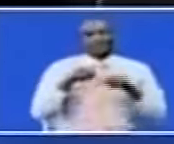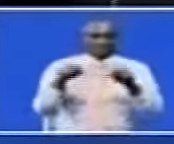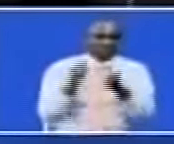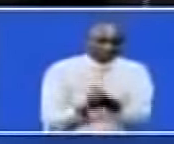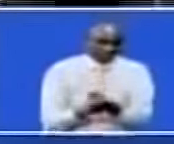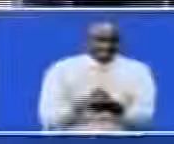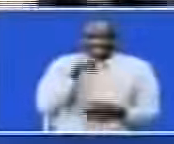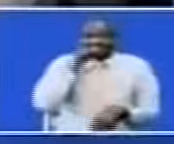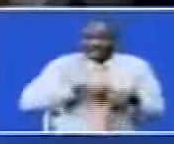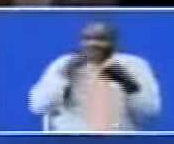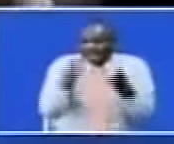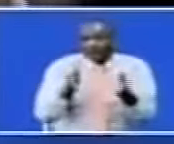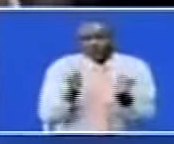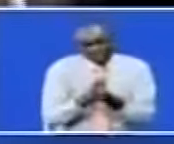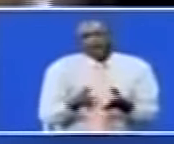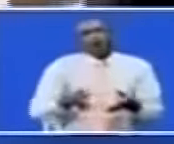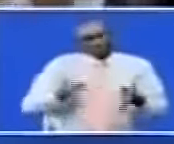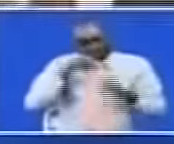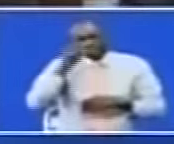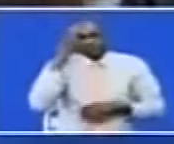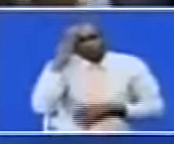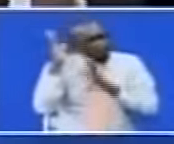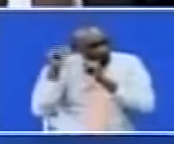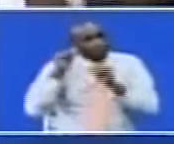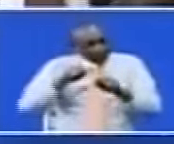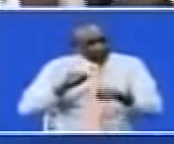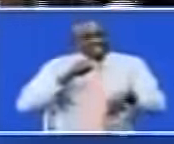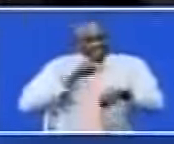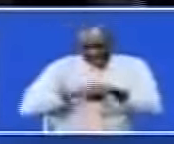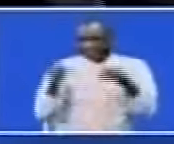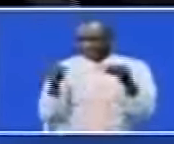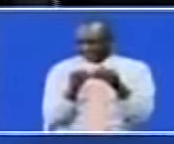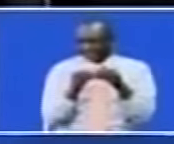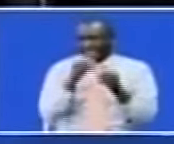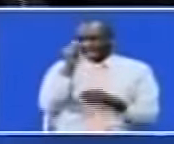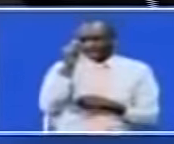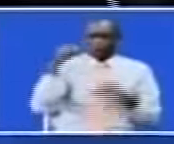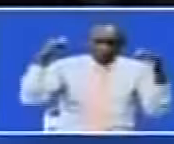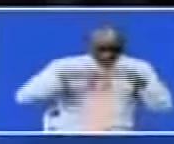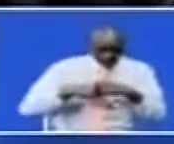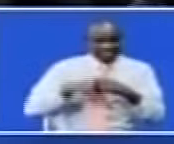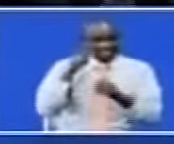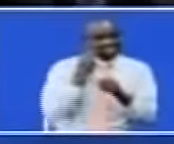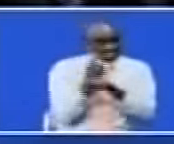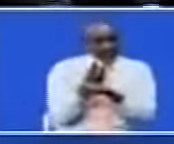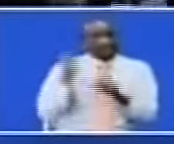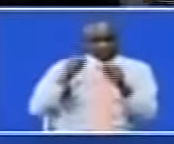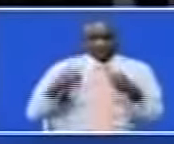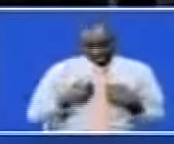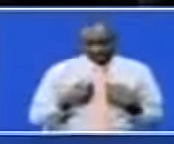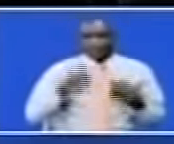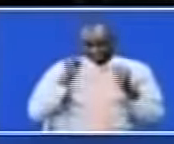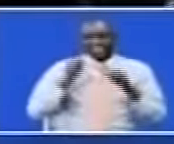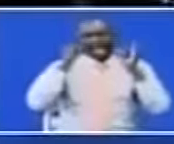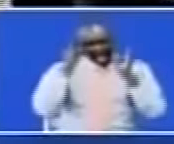continues. This time, with officials hopeful that by the time the union holds its annual delegates conference this December, they will have a